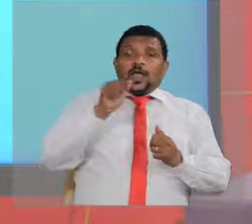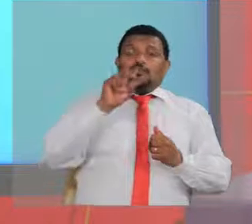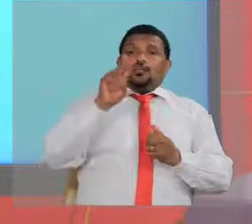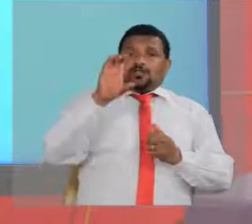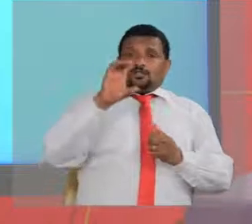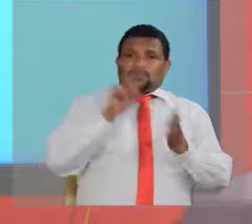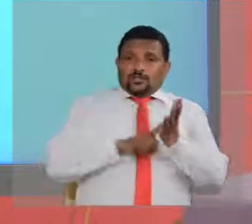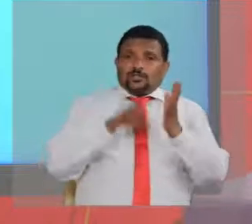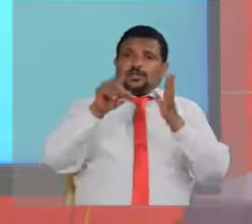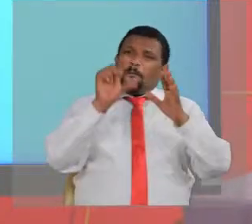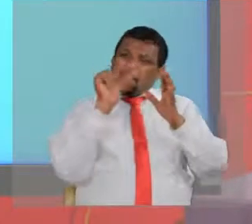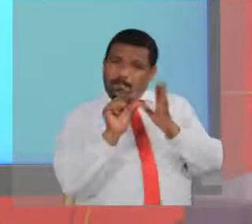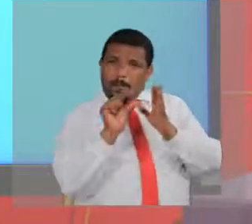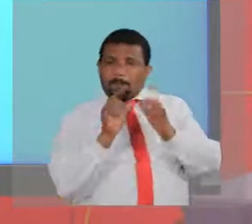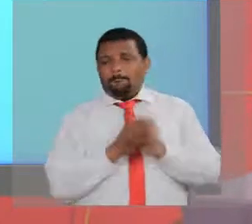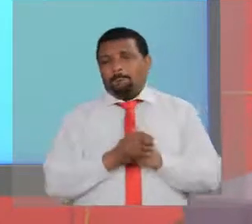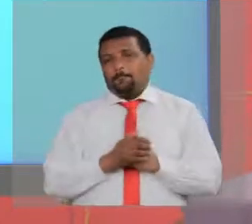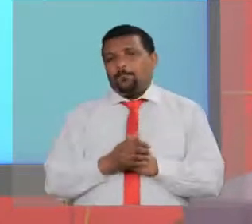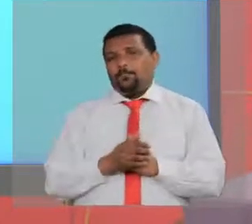ABC is at its minimum